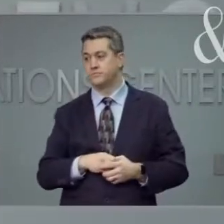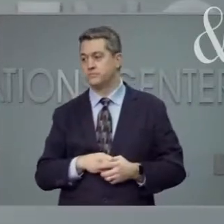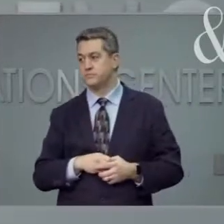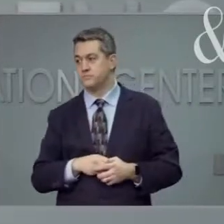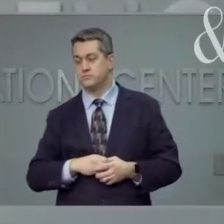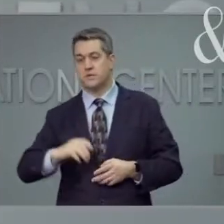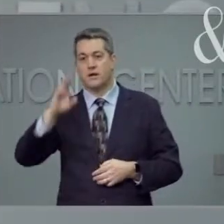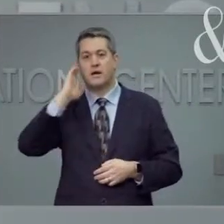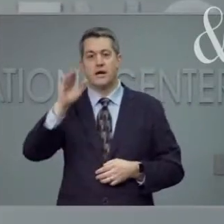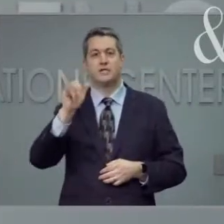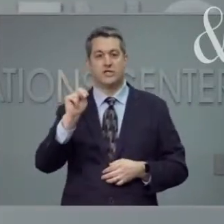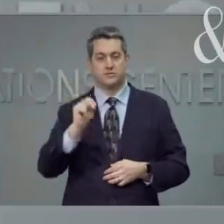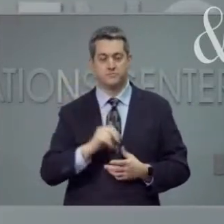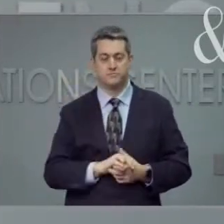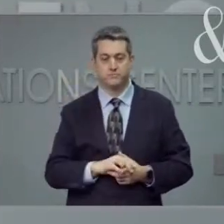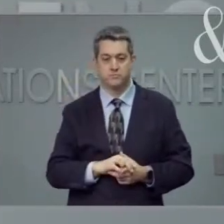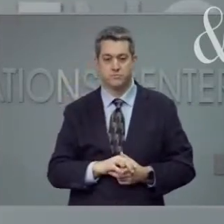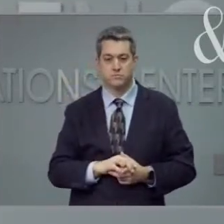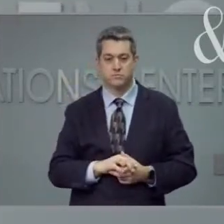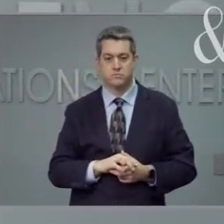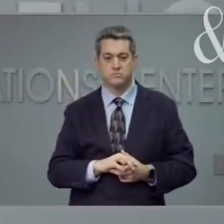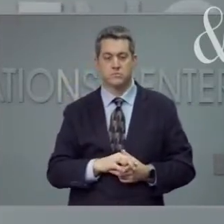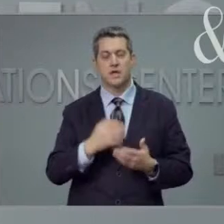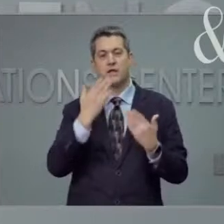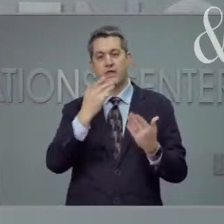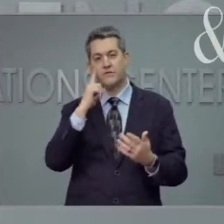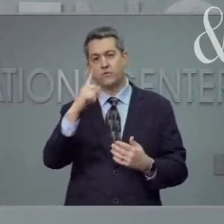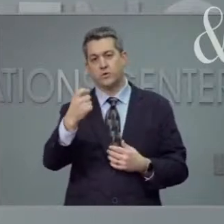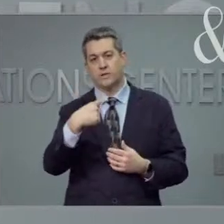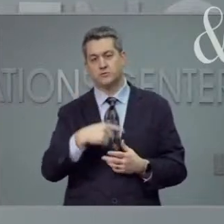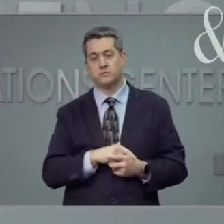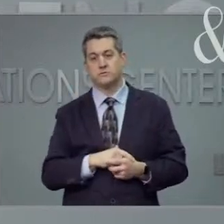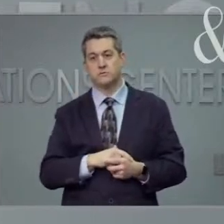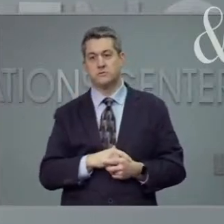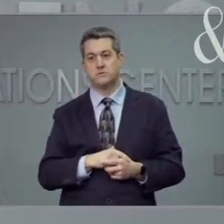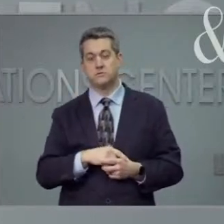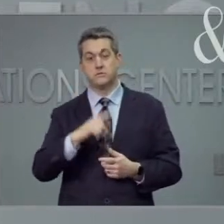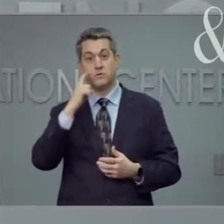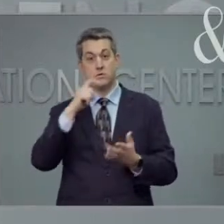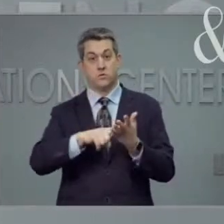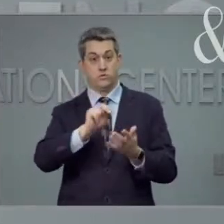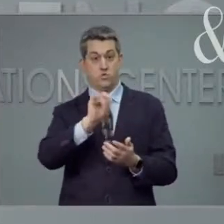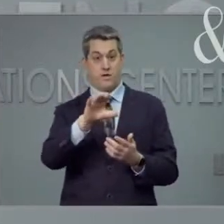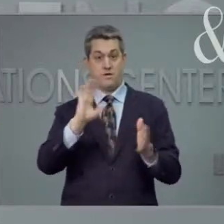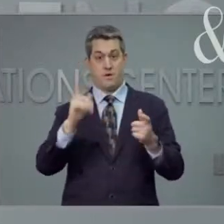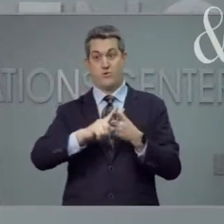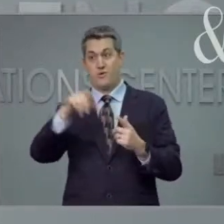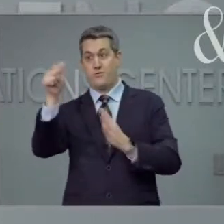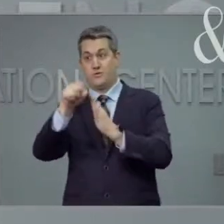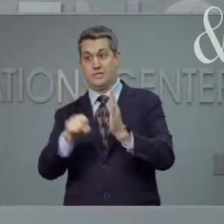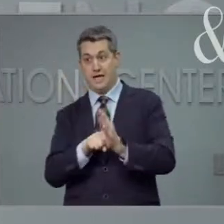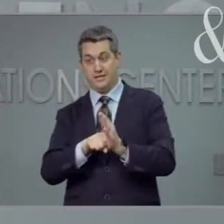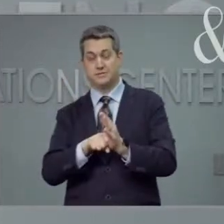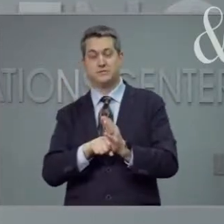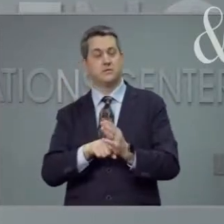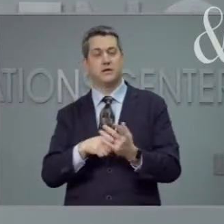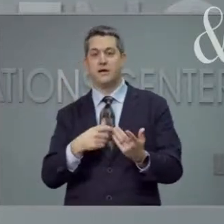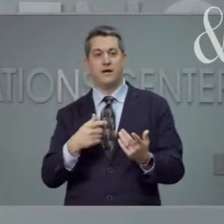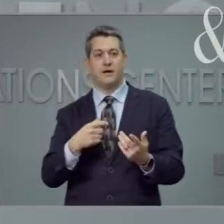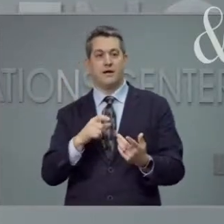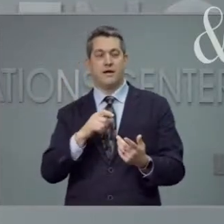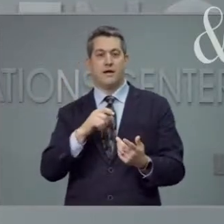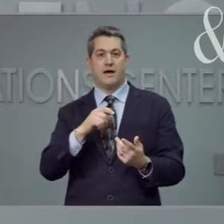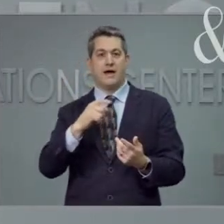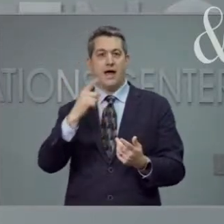Hi, Jason. Thanks for the question. And I think as you see, and you can see in North Carolina in comparison to other states, I think everyone is working hard